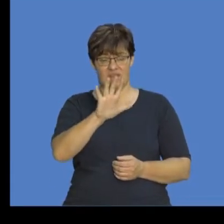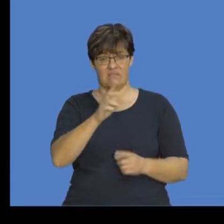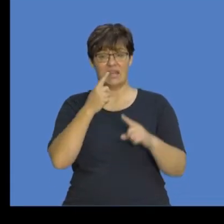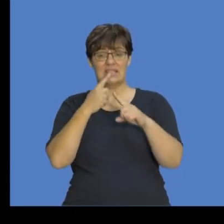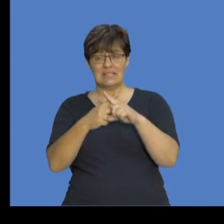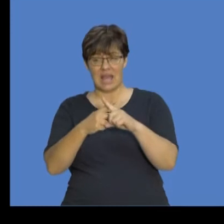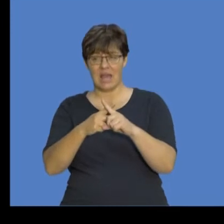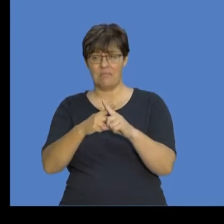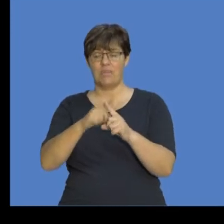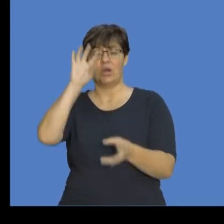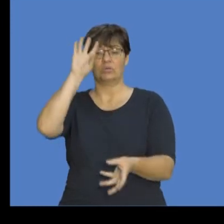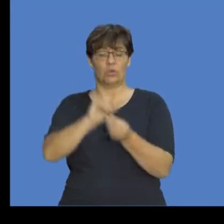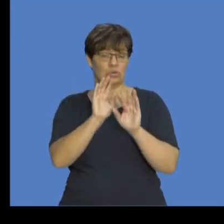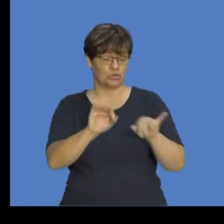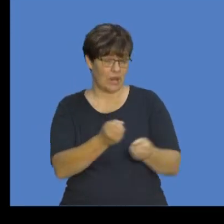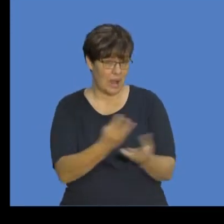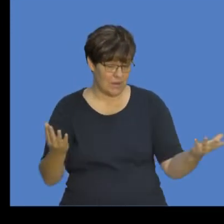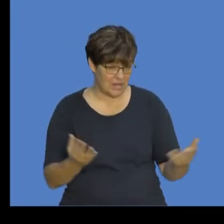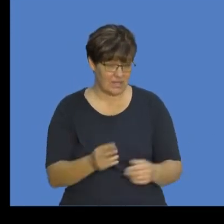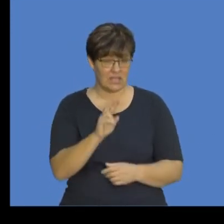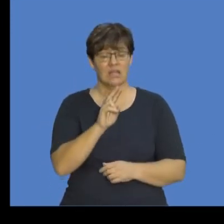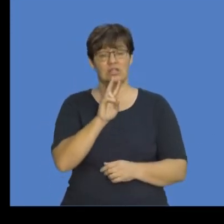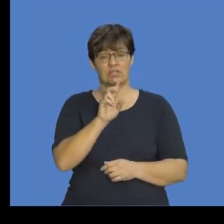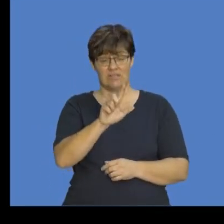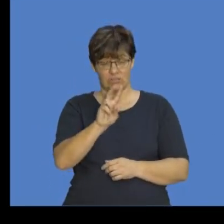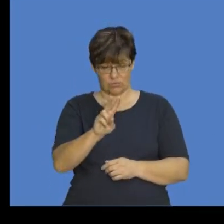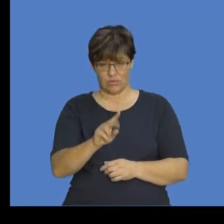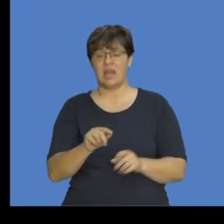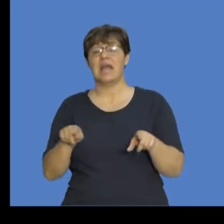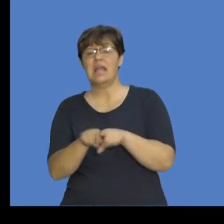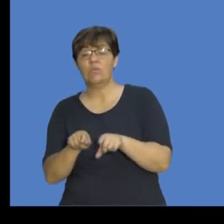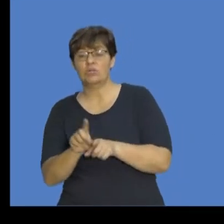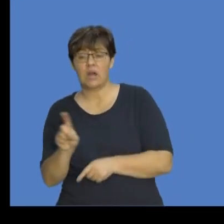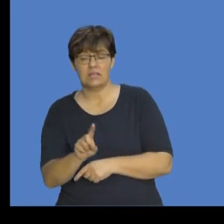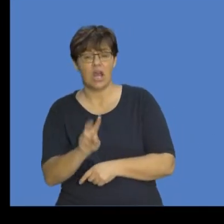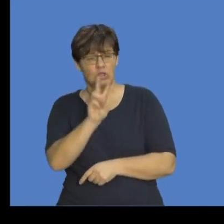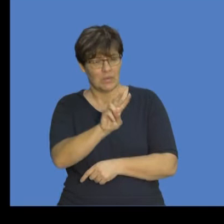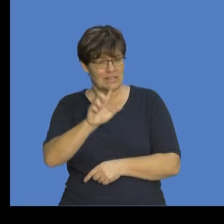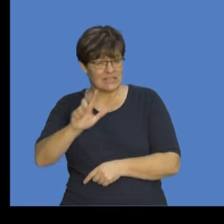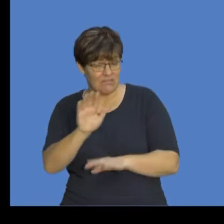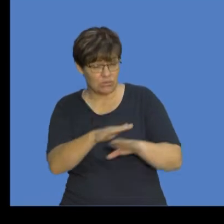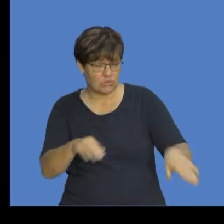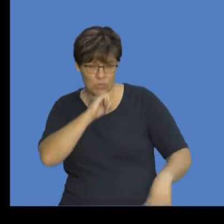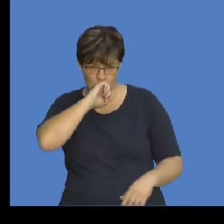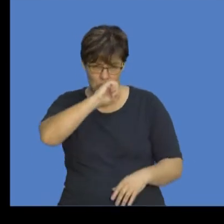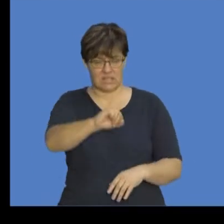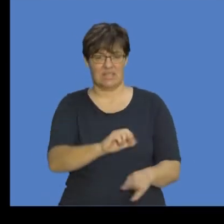this multiplied by the total, which give us 27 kids. Are we all